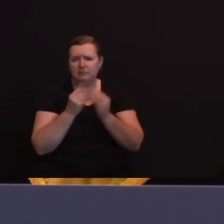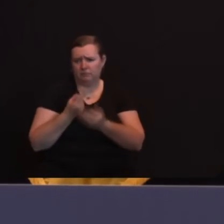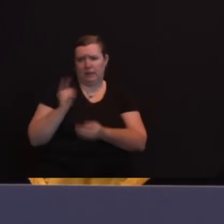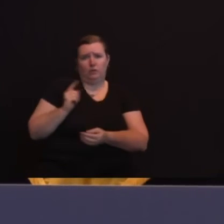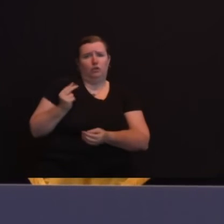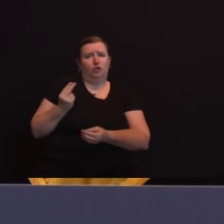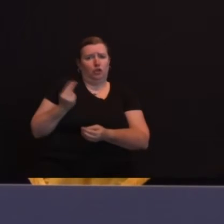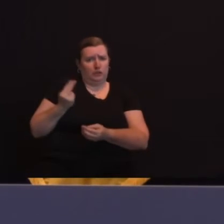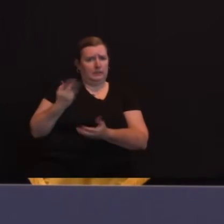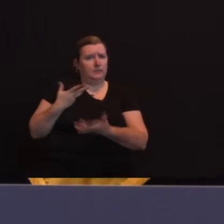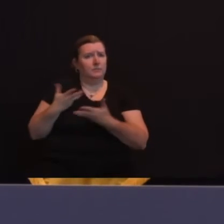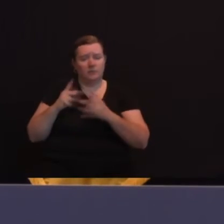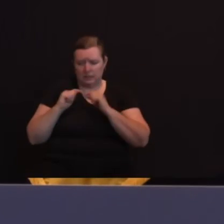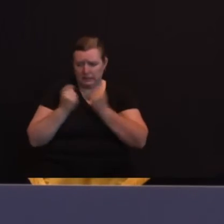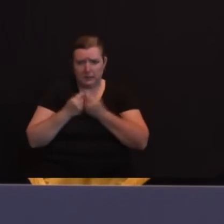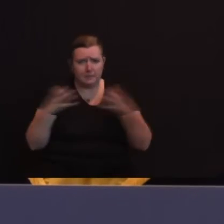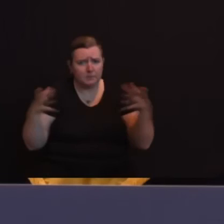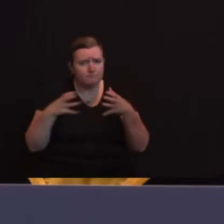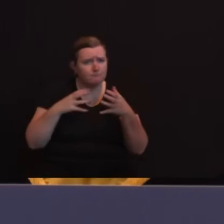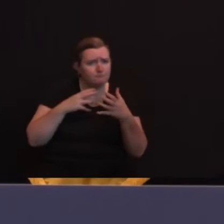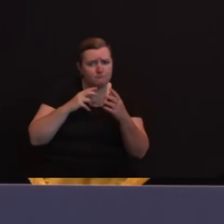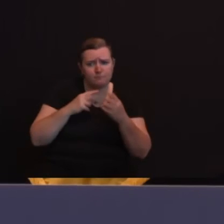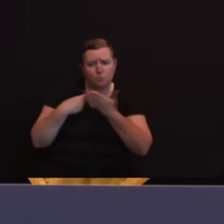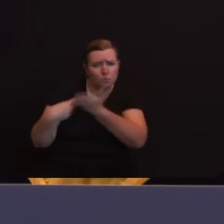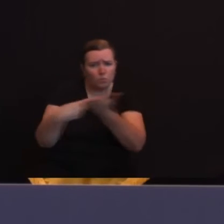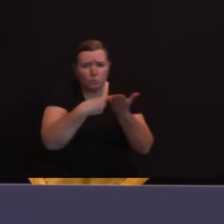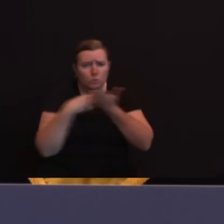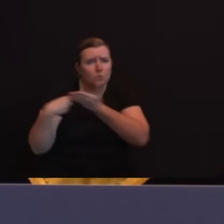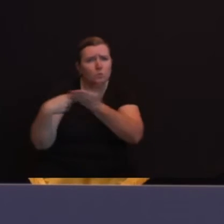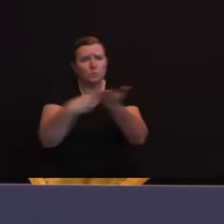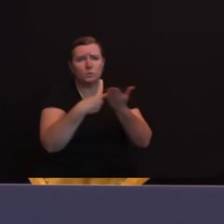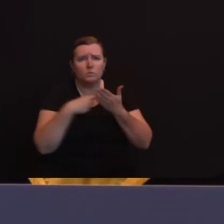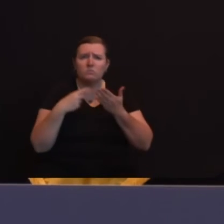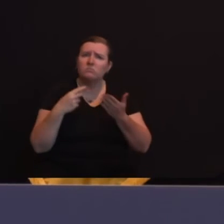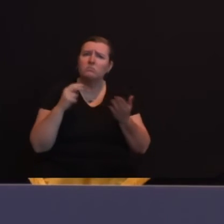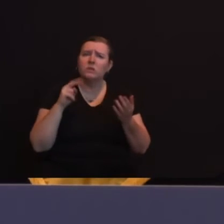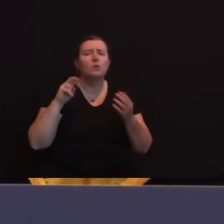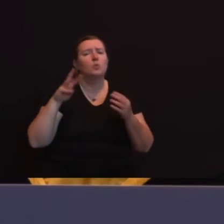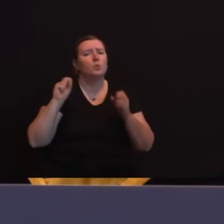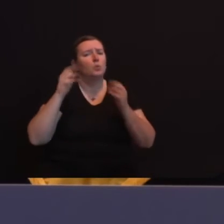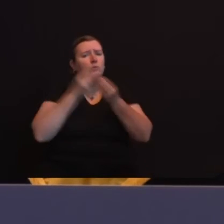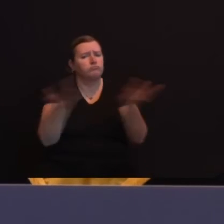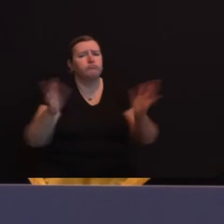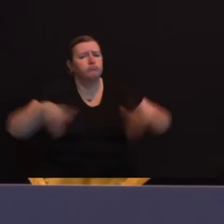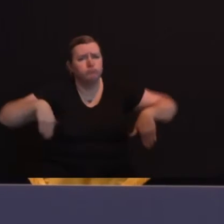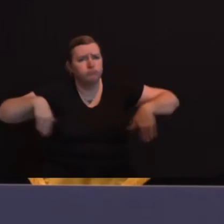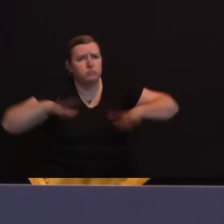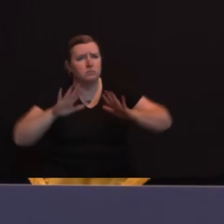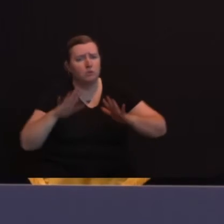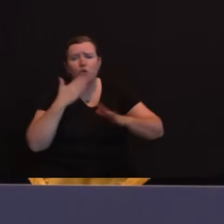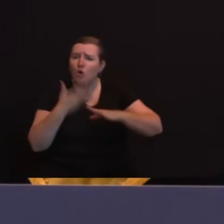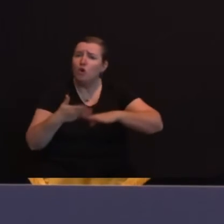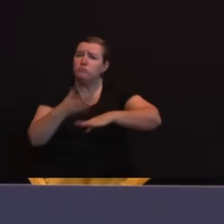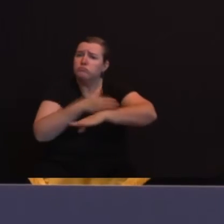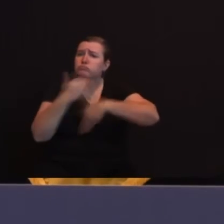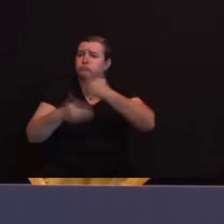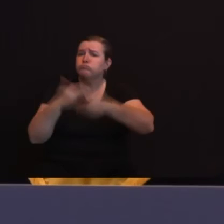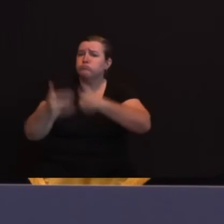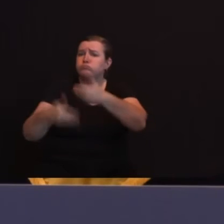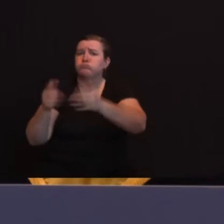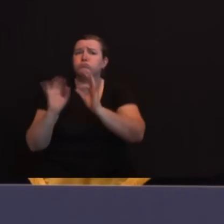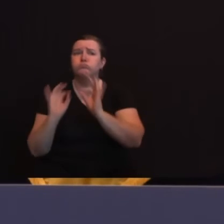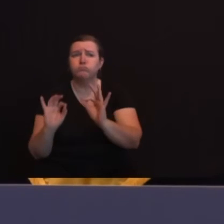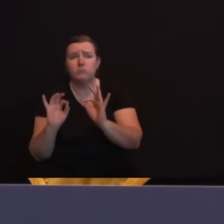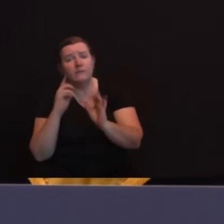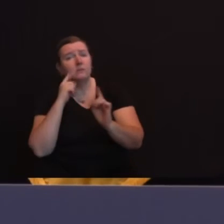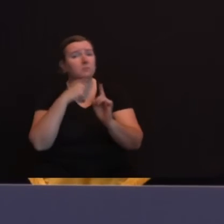since then. I've got no news to report per se, but I do want to say we've made good progress. I'm optimistic, and I want to give a shout